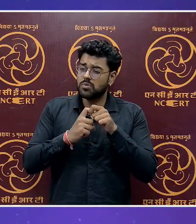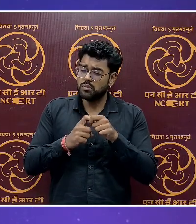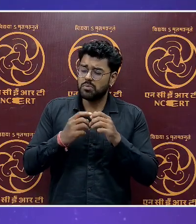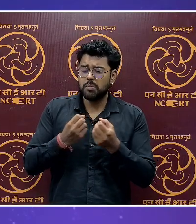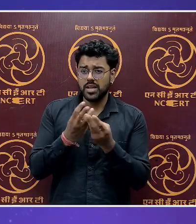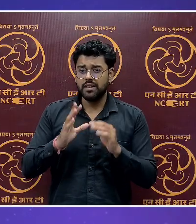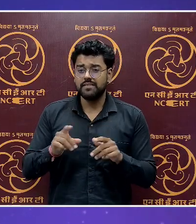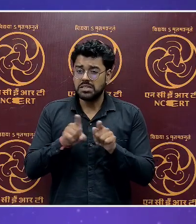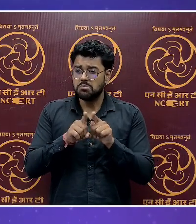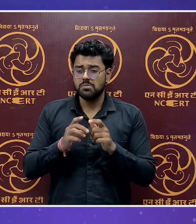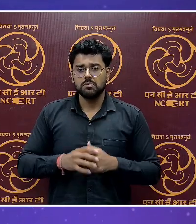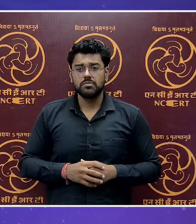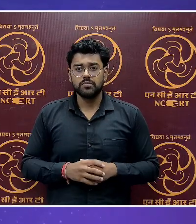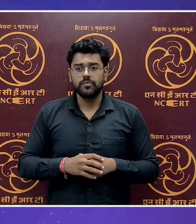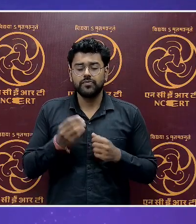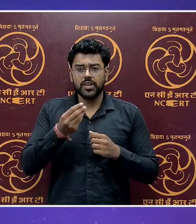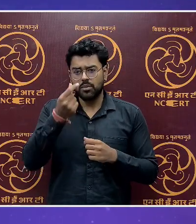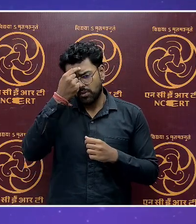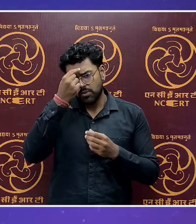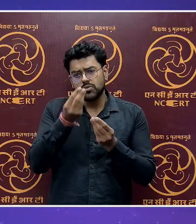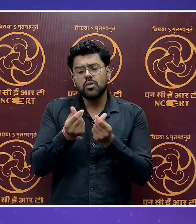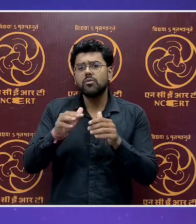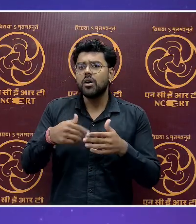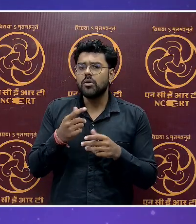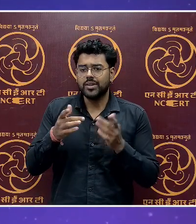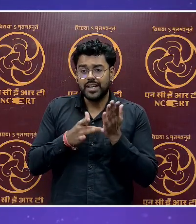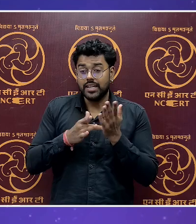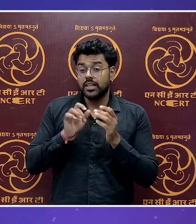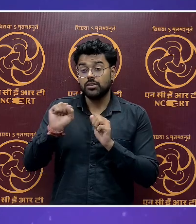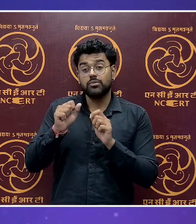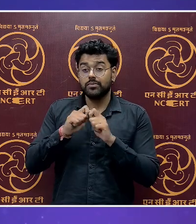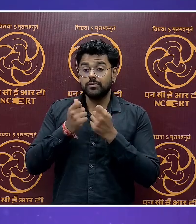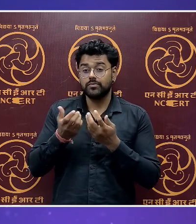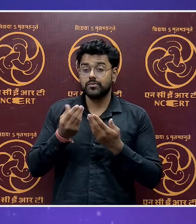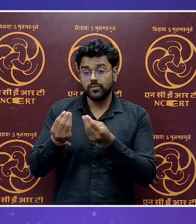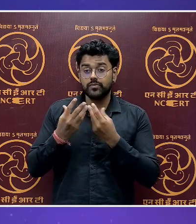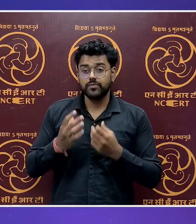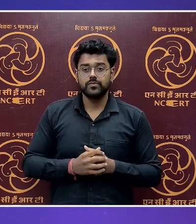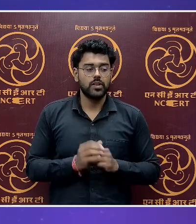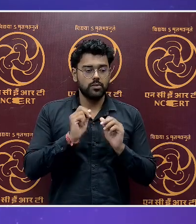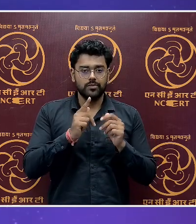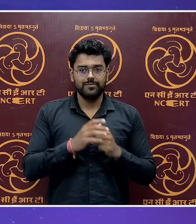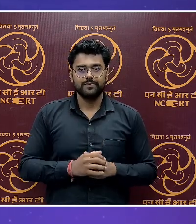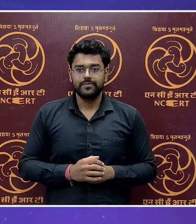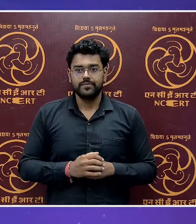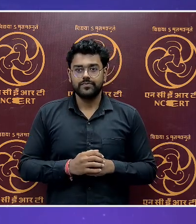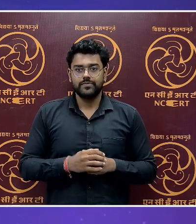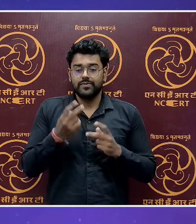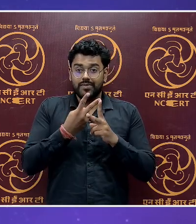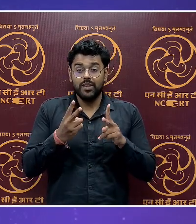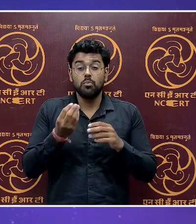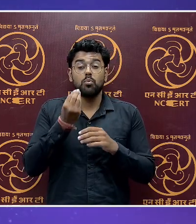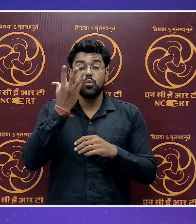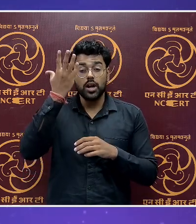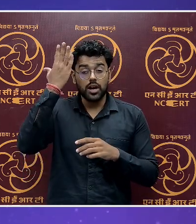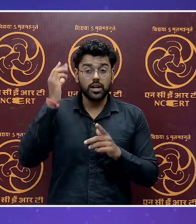are the solutions we can provide to them presently as per the technical points of view? Okay. So, ma'am, we have already migrated all the old data